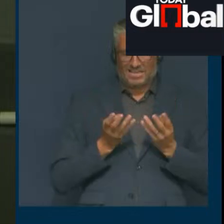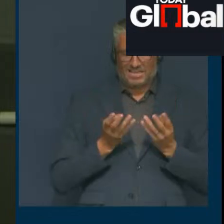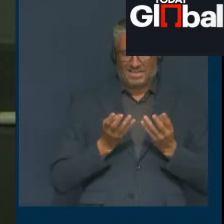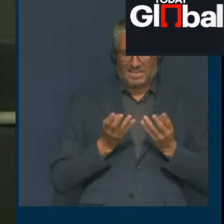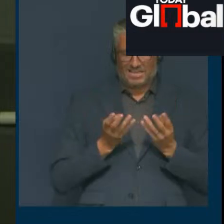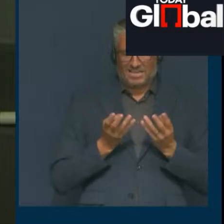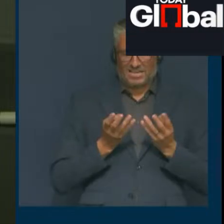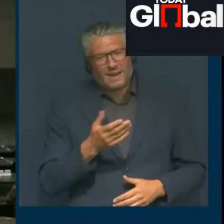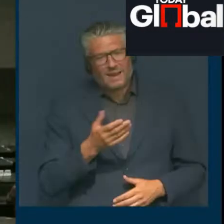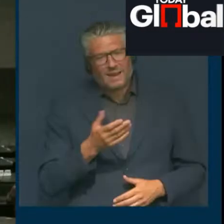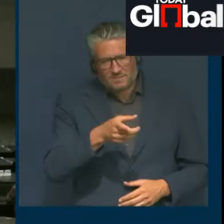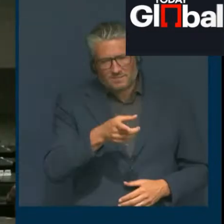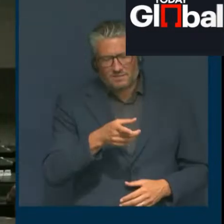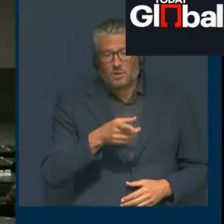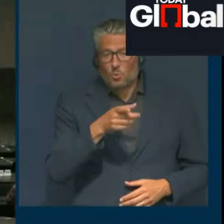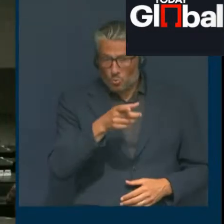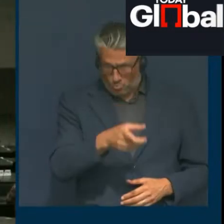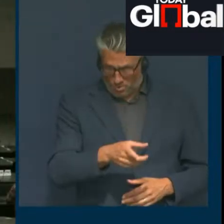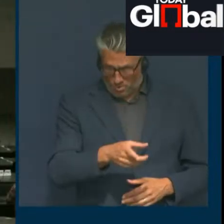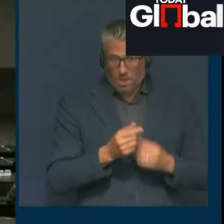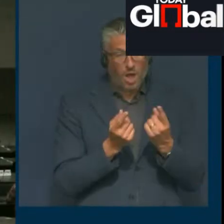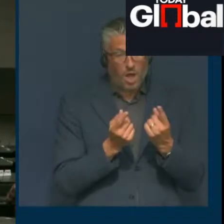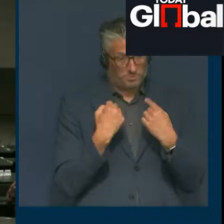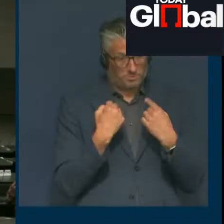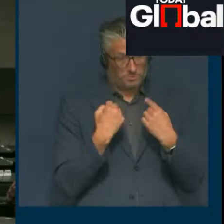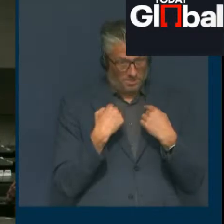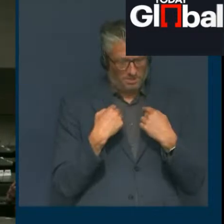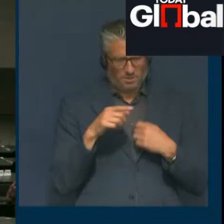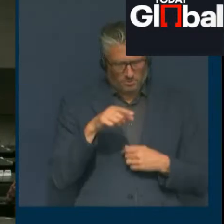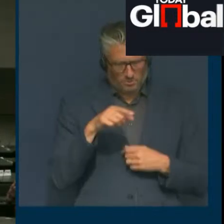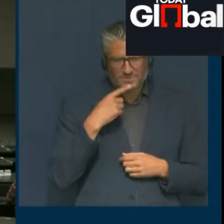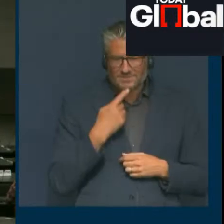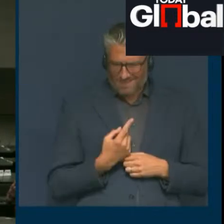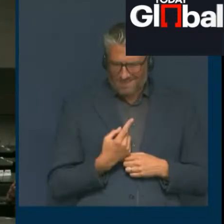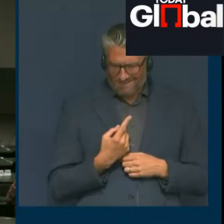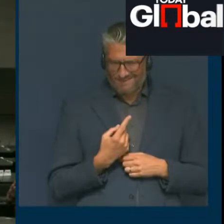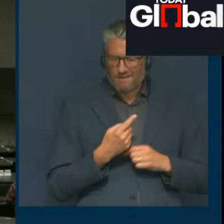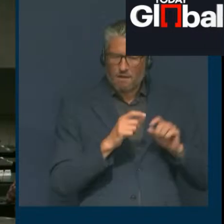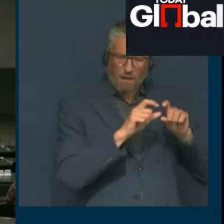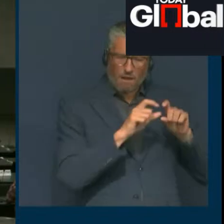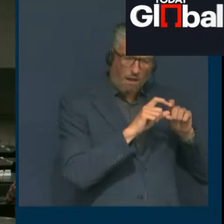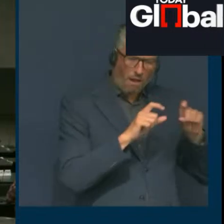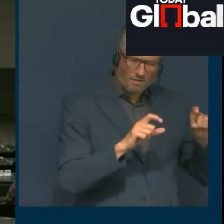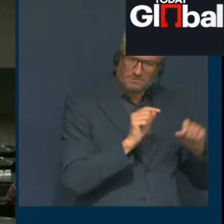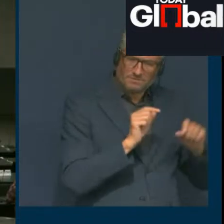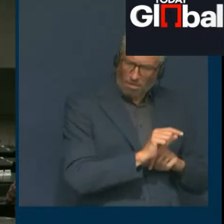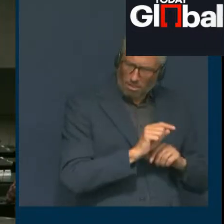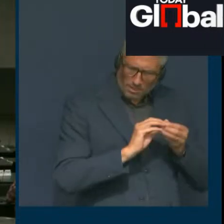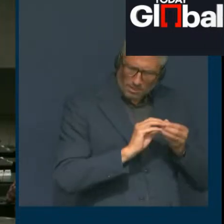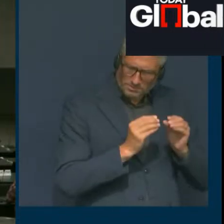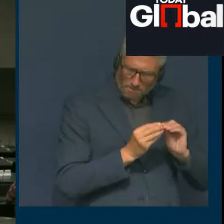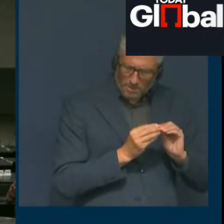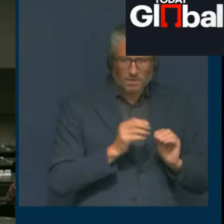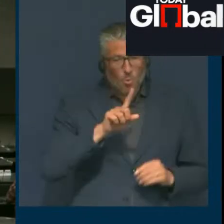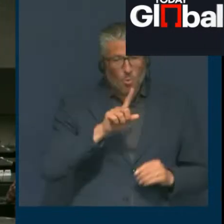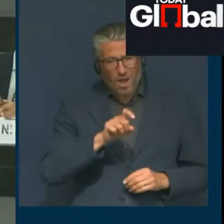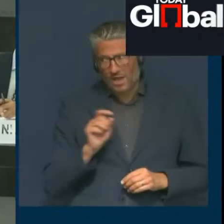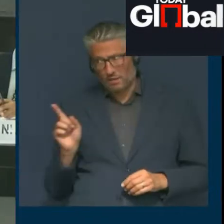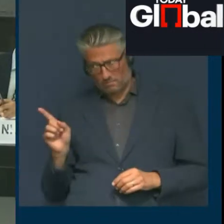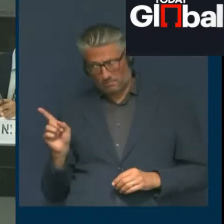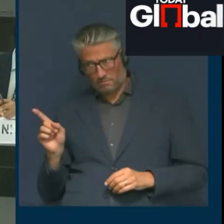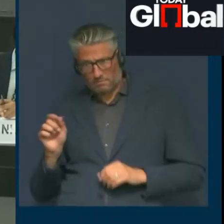the answers are clear and are relevant to the questions that had been asked by Mrs. Rehabosley.